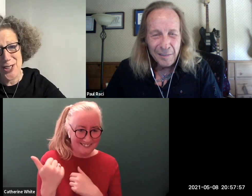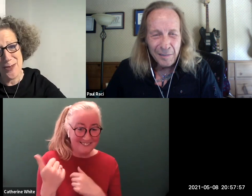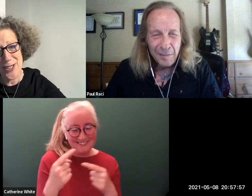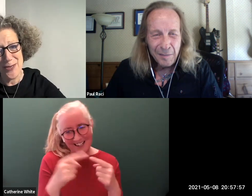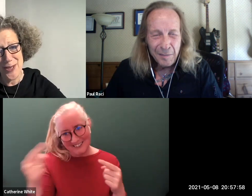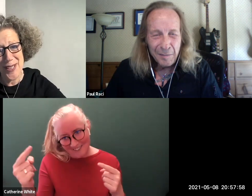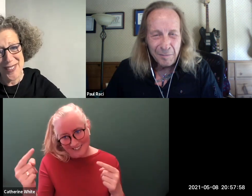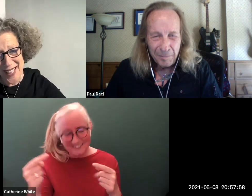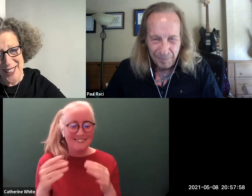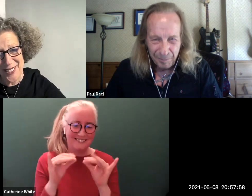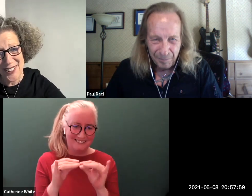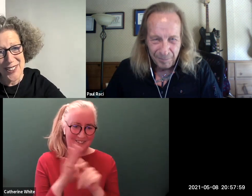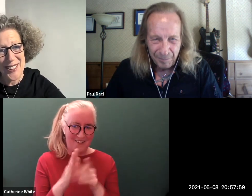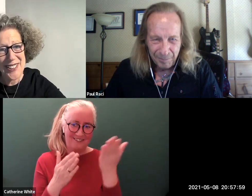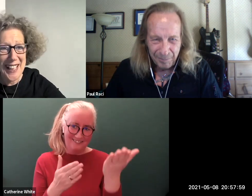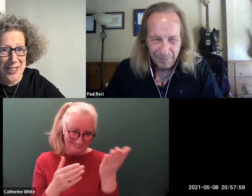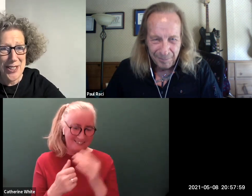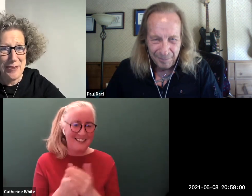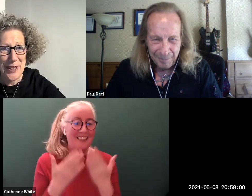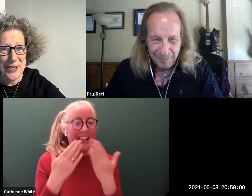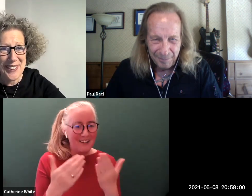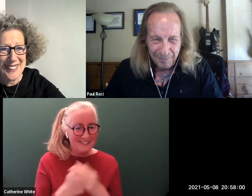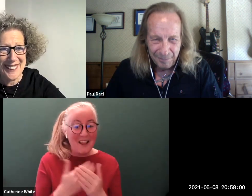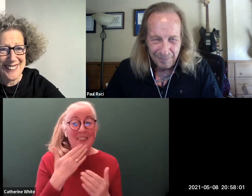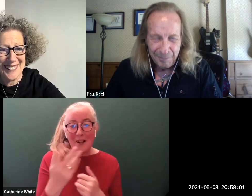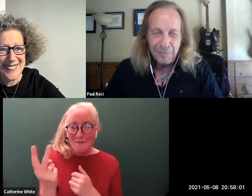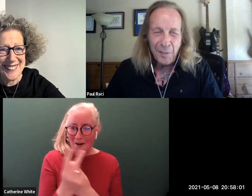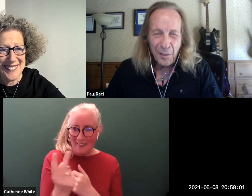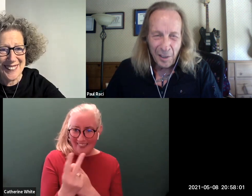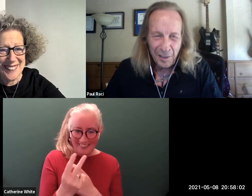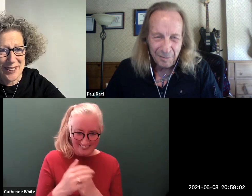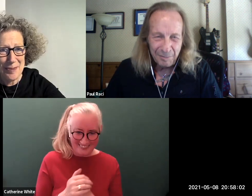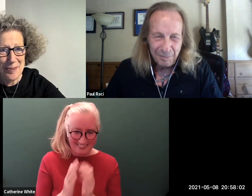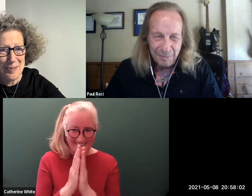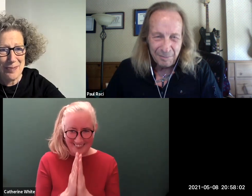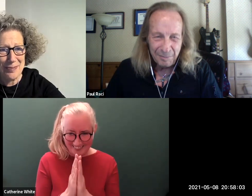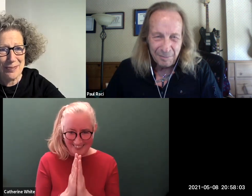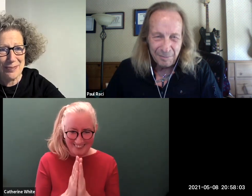ever, for interpreting for me. Thank you. Thank you to you both. Thank you, Janie.